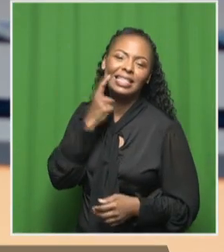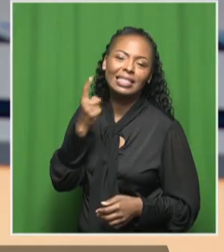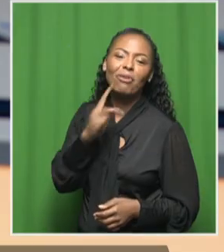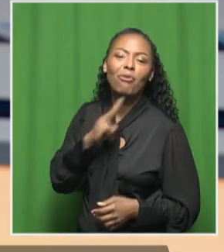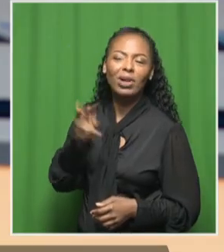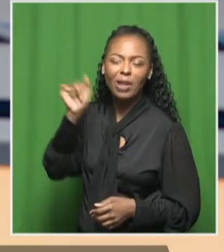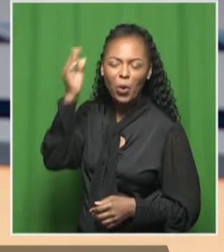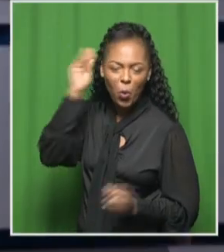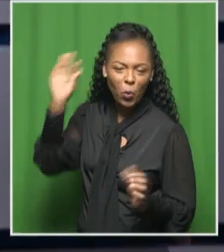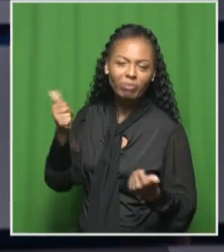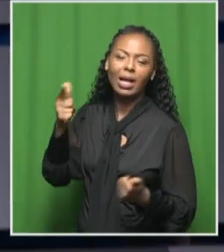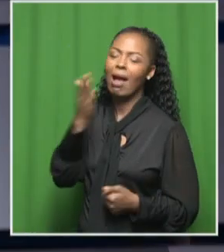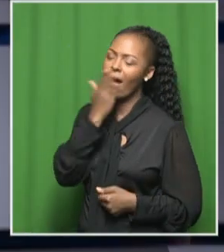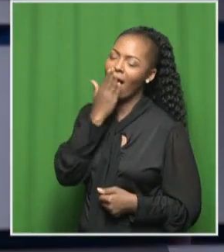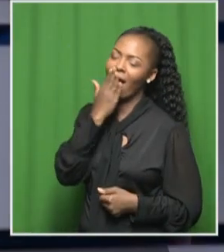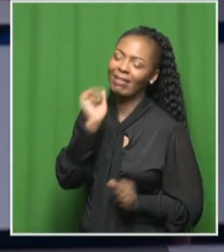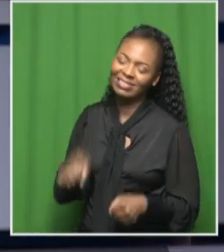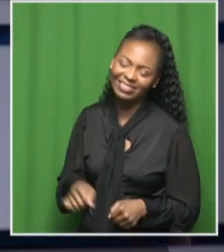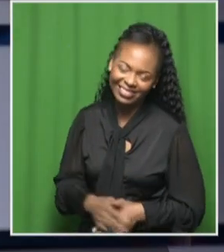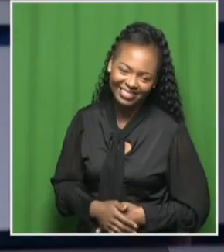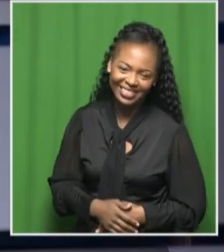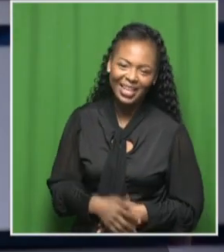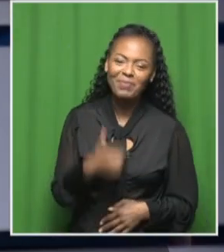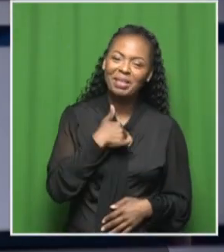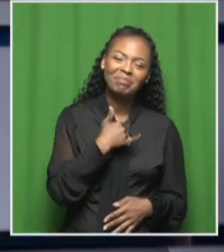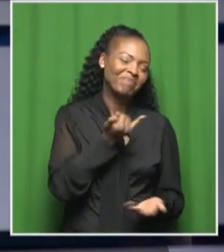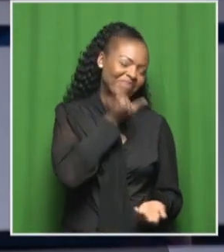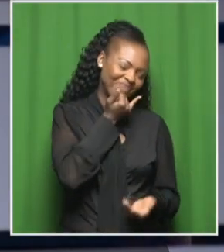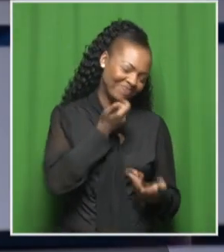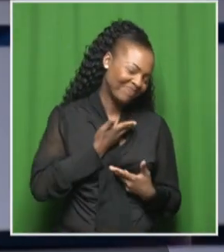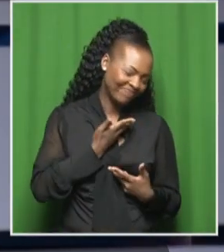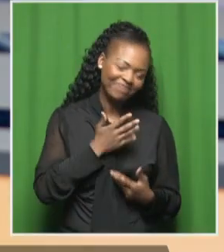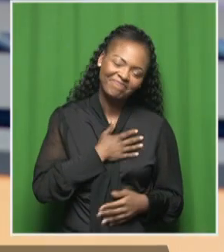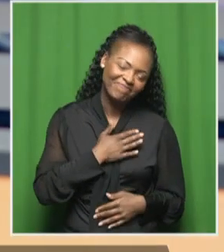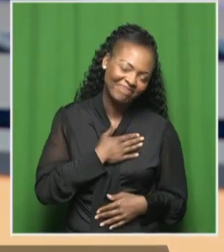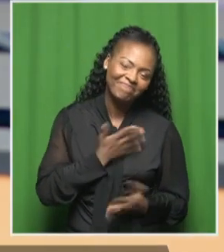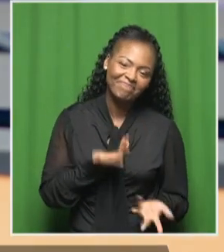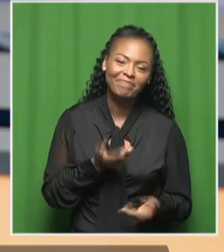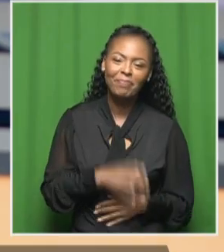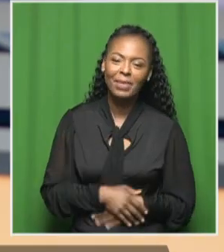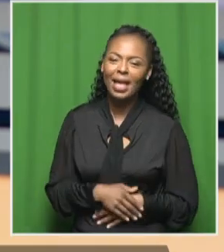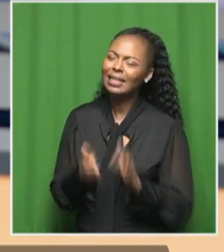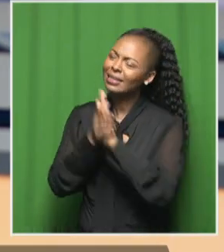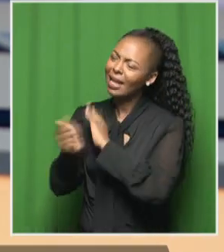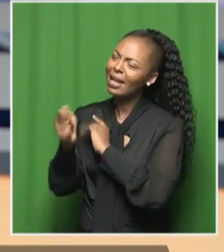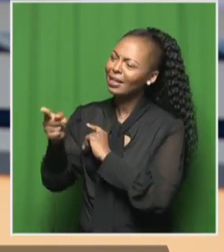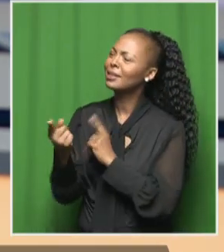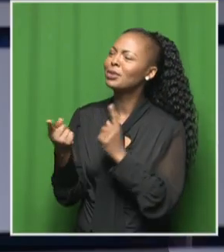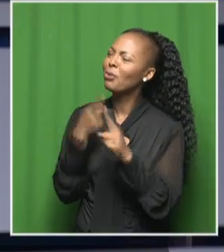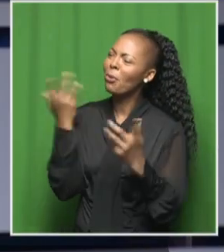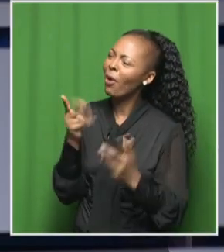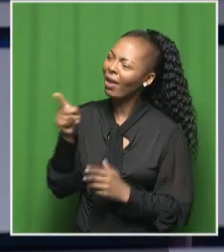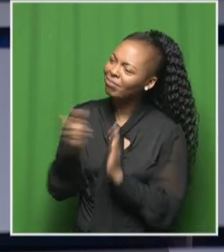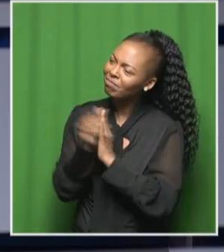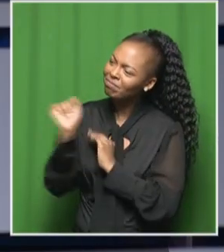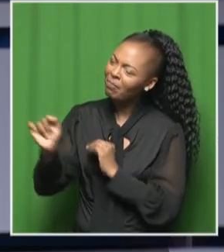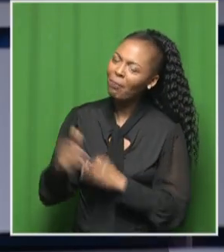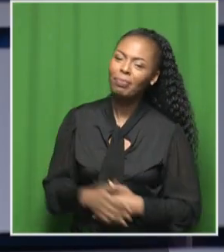Yeah. So I'm grateful. I'm grateful. So where does the talent come from? Wow. Well, first